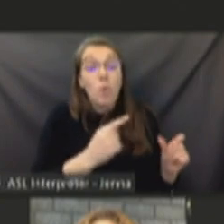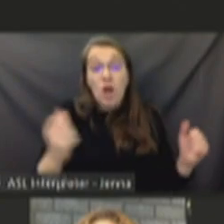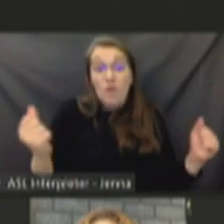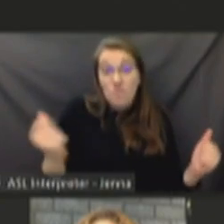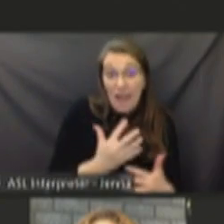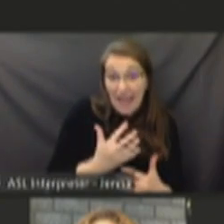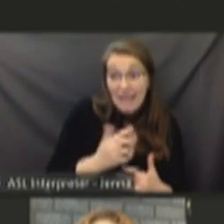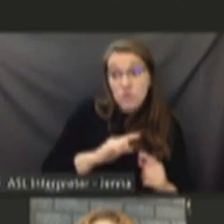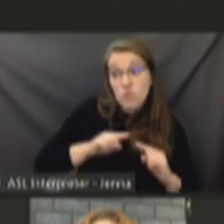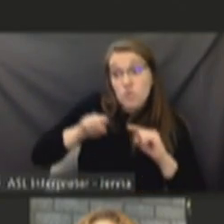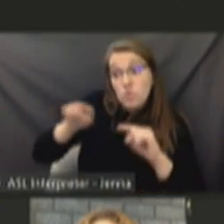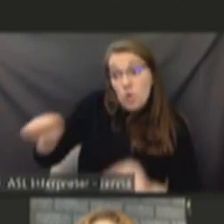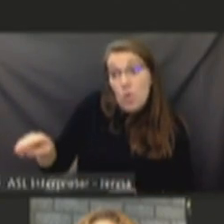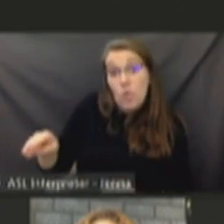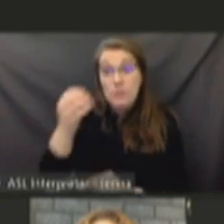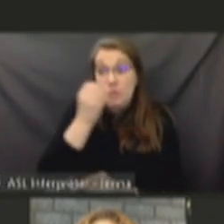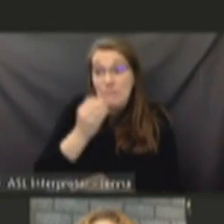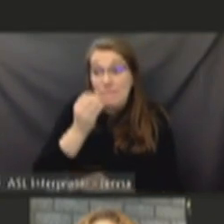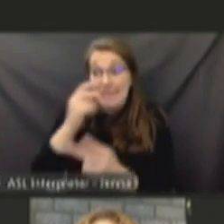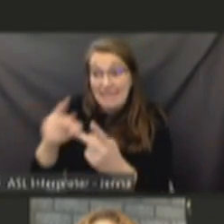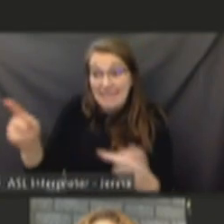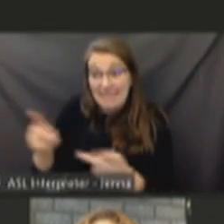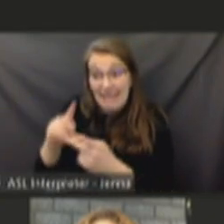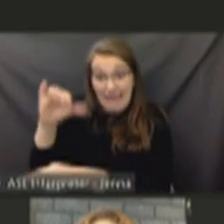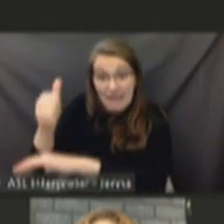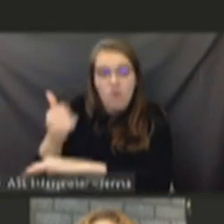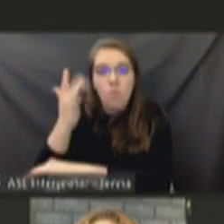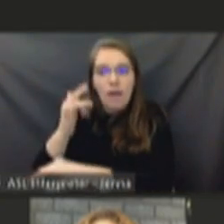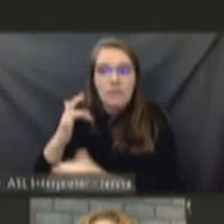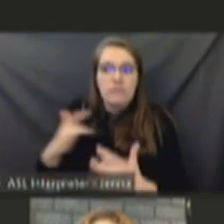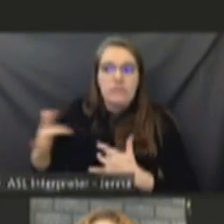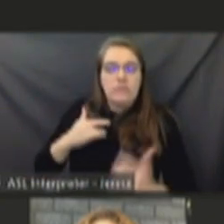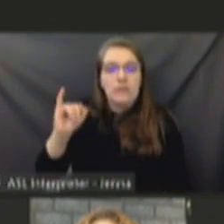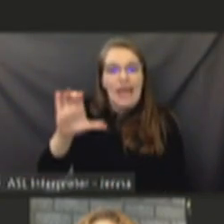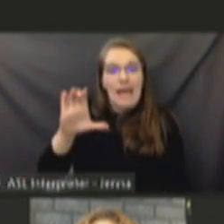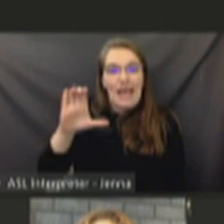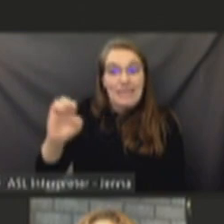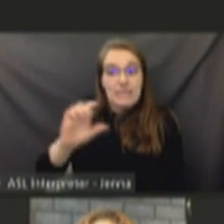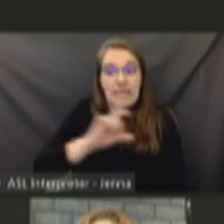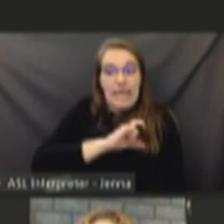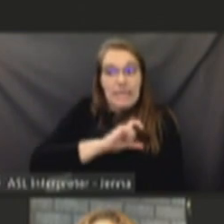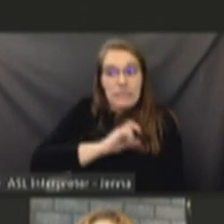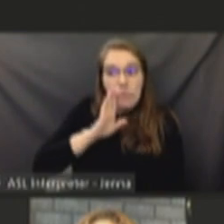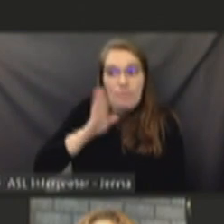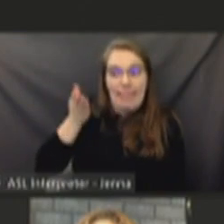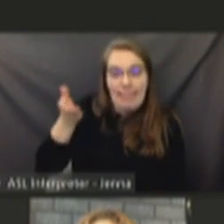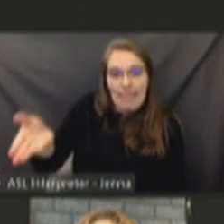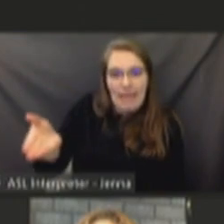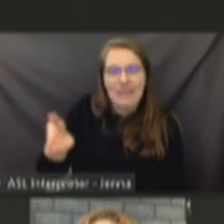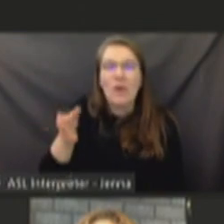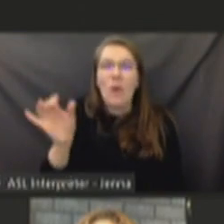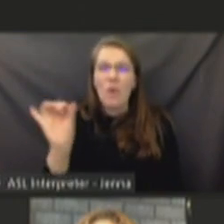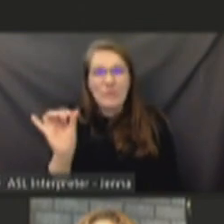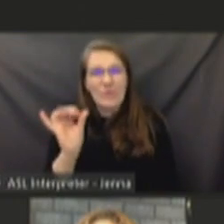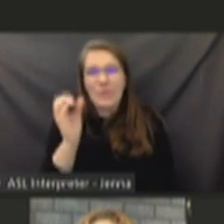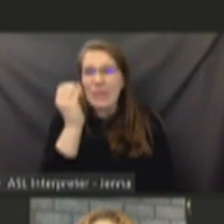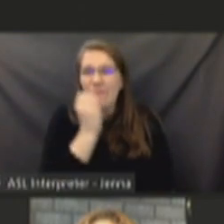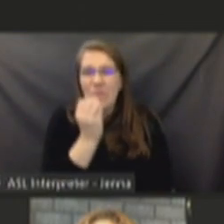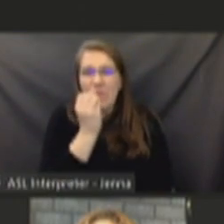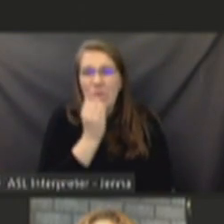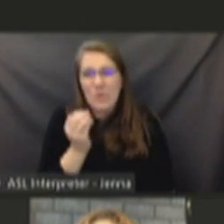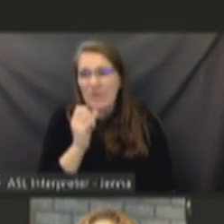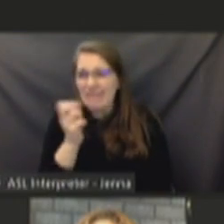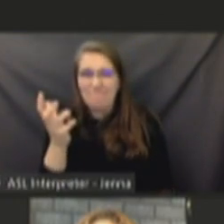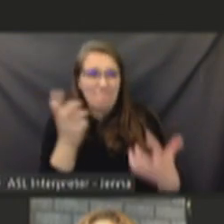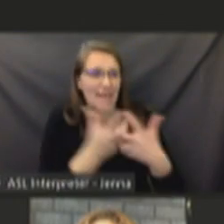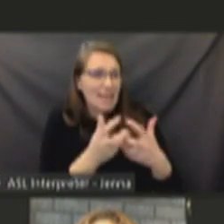them. And also there was a second problem that some of the food was not very ethnically coherent with what people were used to eat.